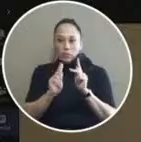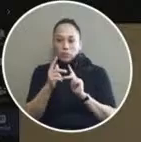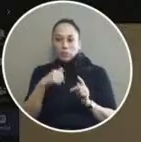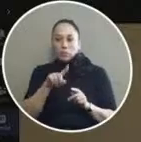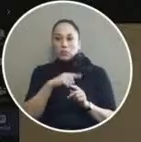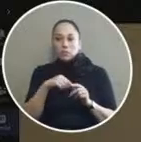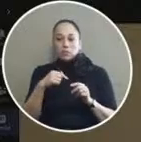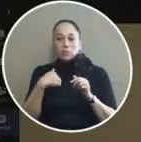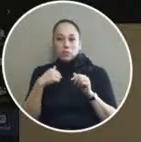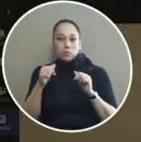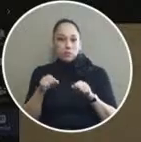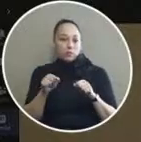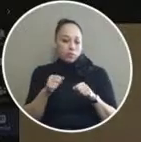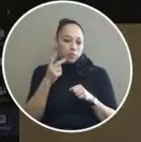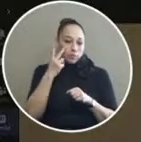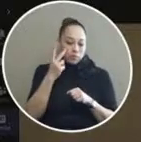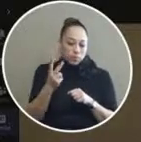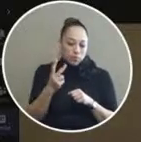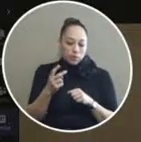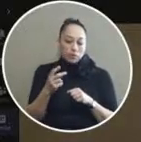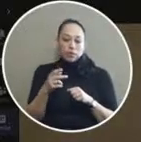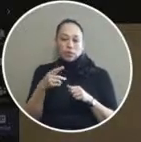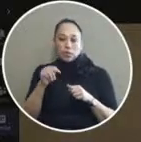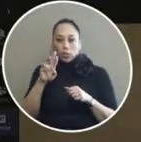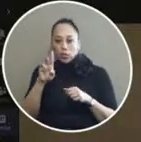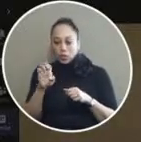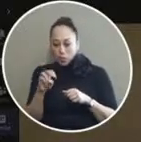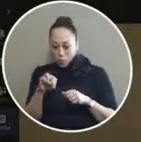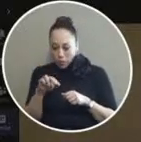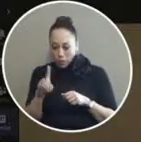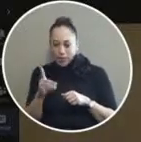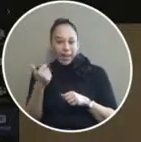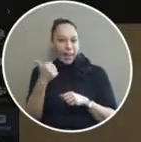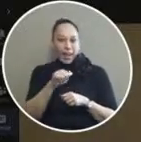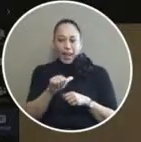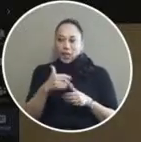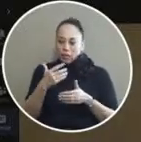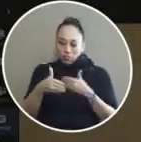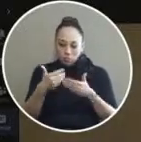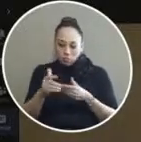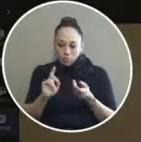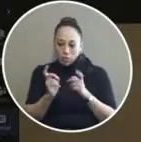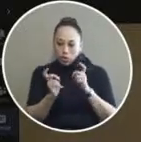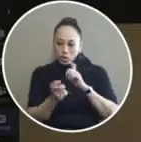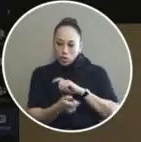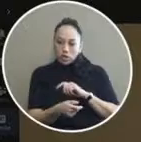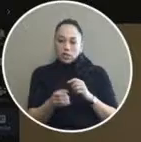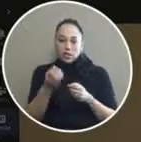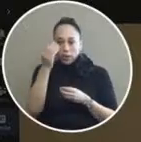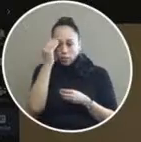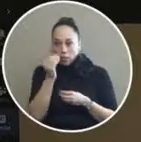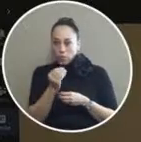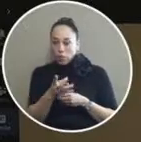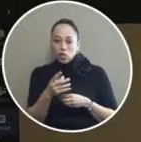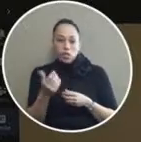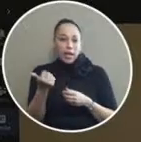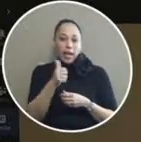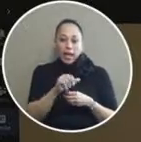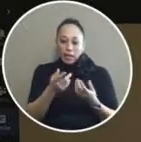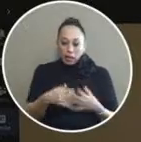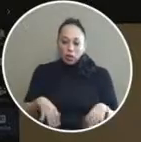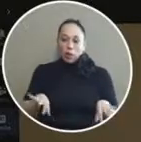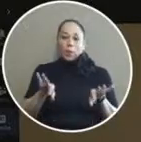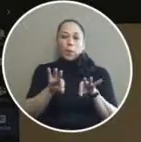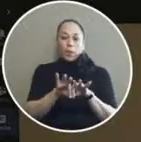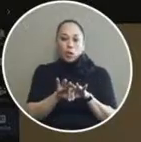can see a trend, so they can see any kind of new changes on the information, and they can see the significance of